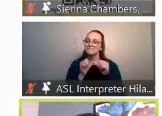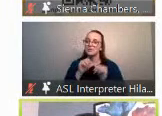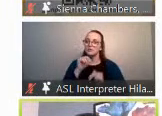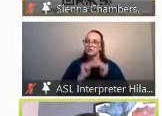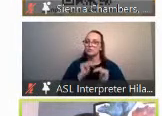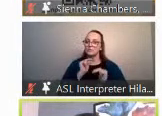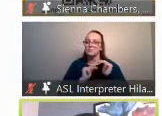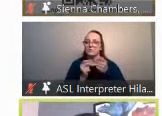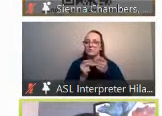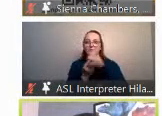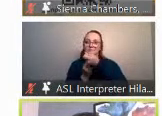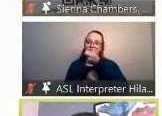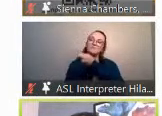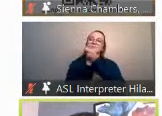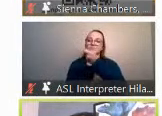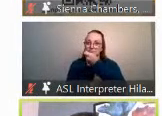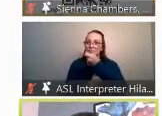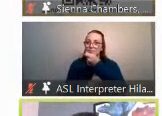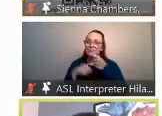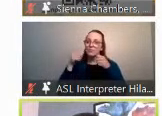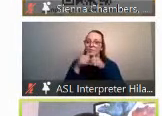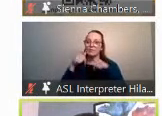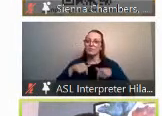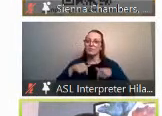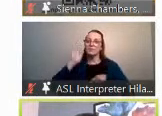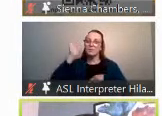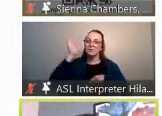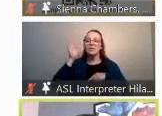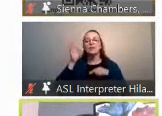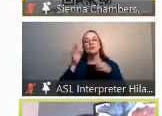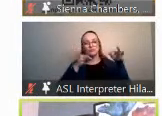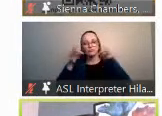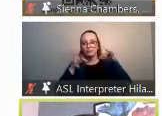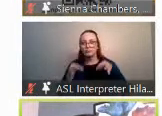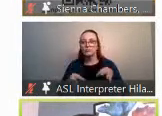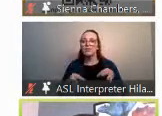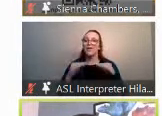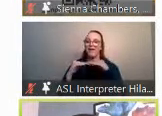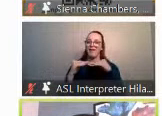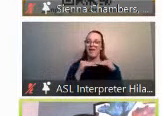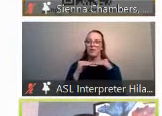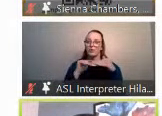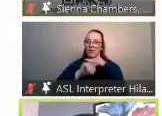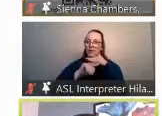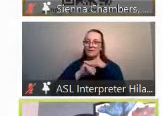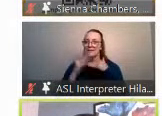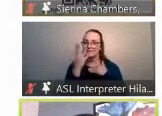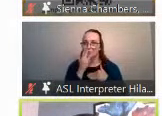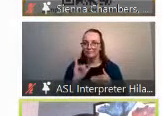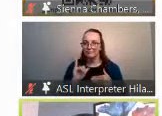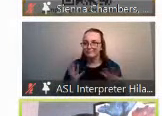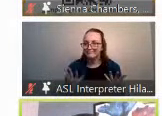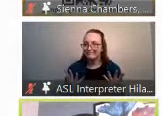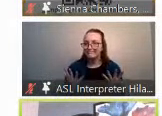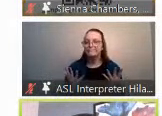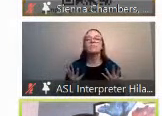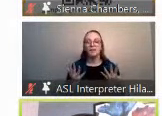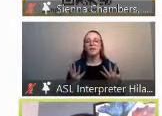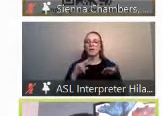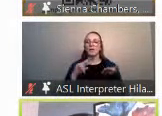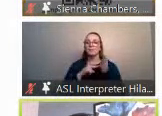our presentation by defining equitable access. And so to us, equitable access means that children and